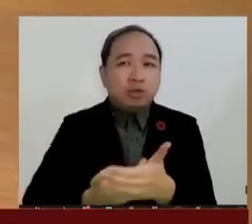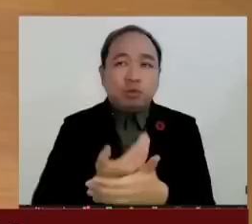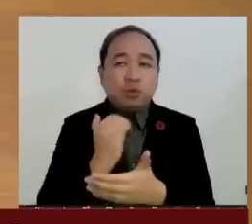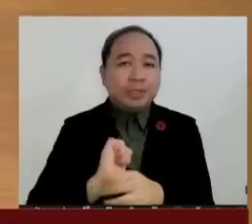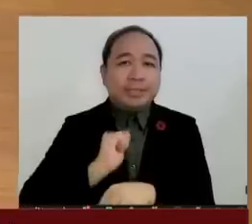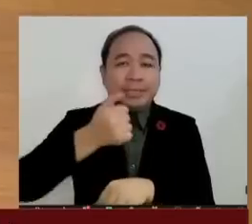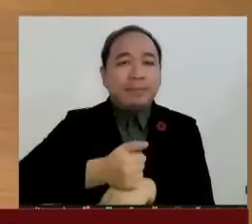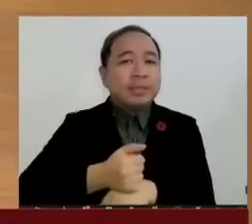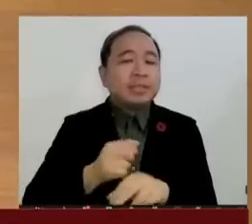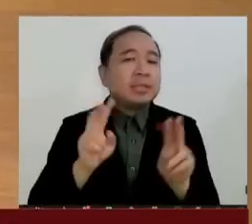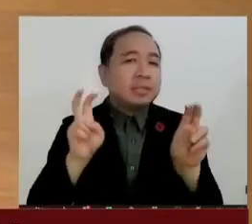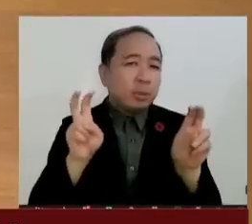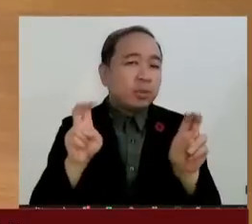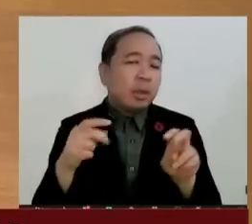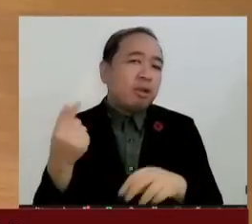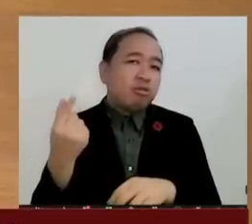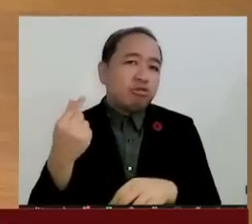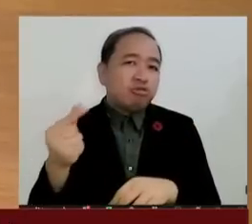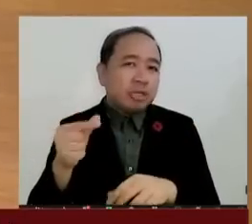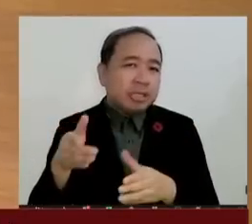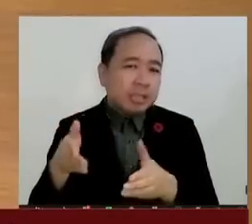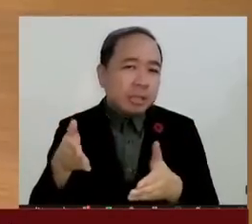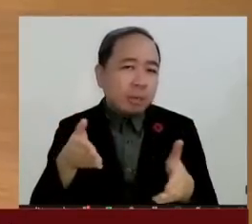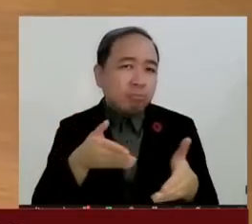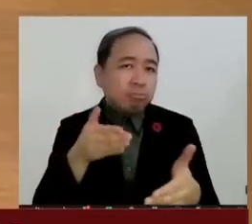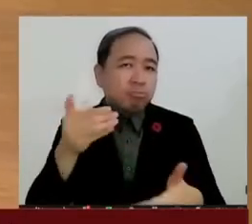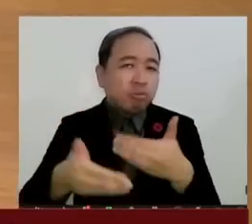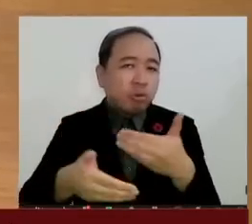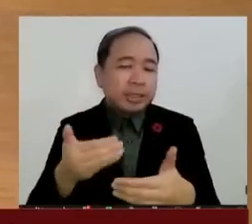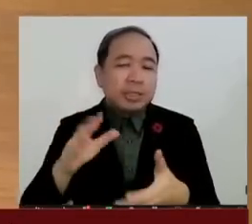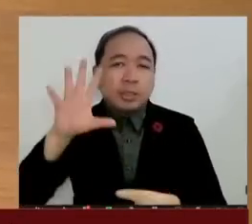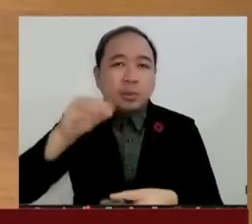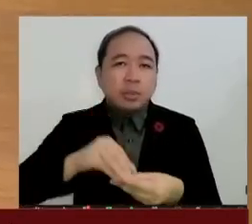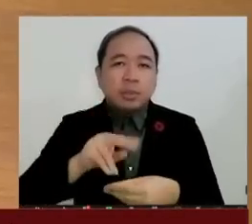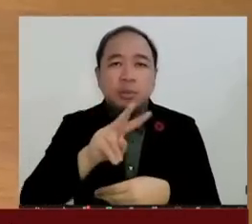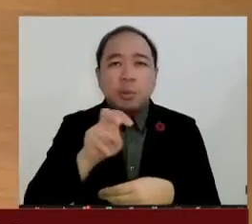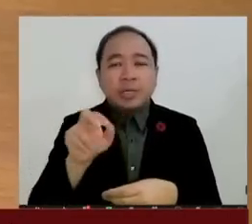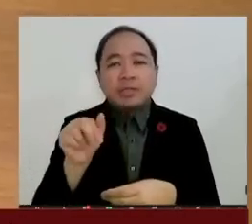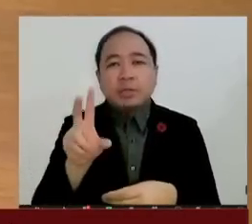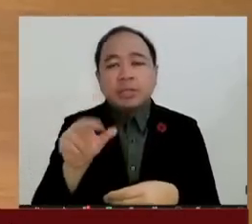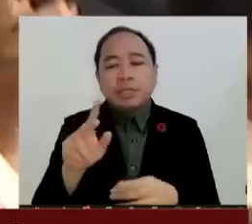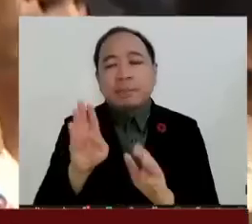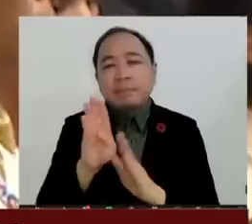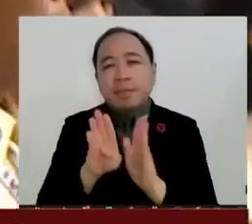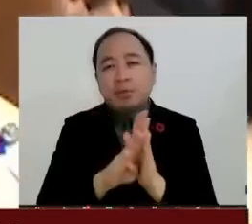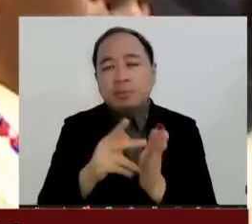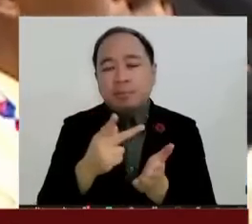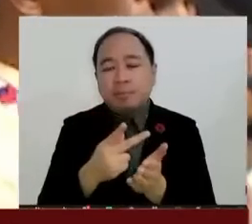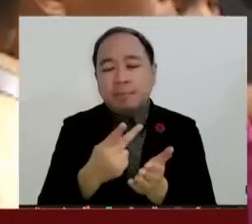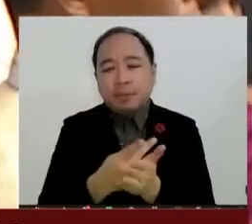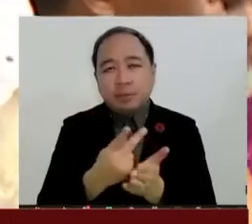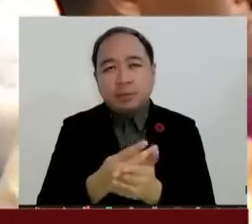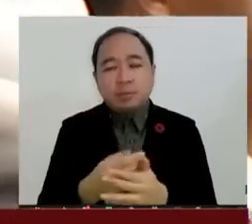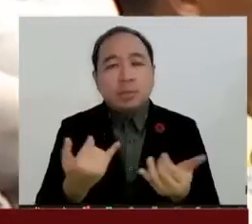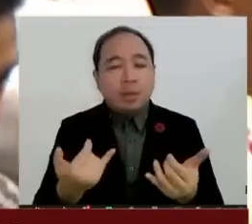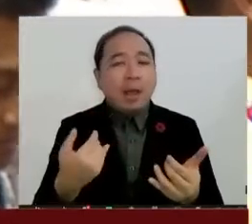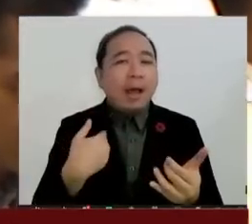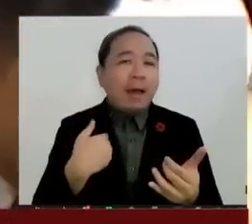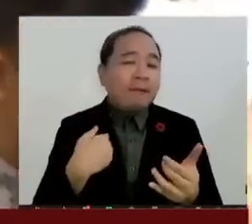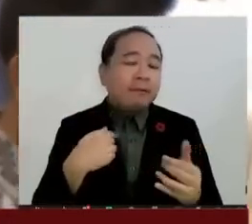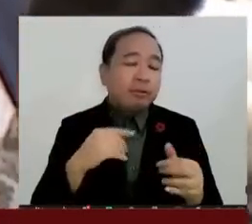amount now to 230 billion pesos. Our existing bilateral and multilateral trade